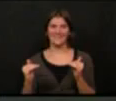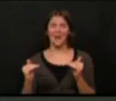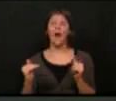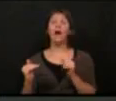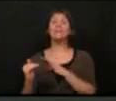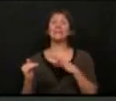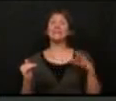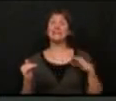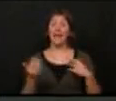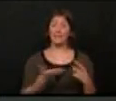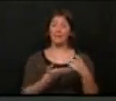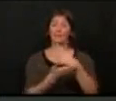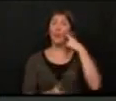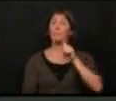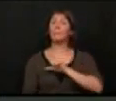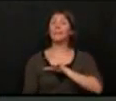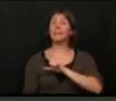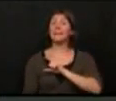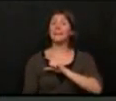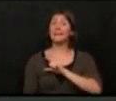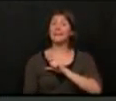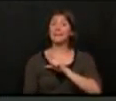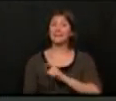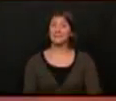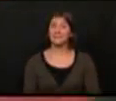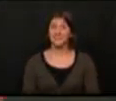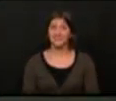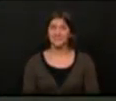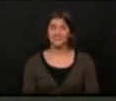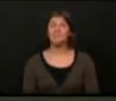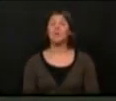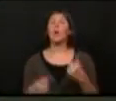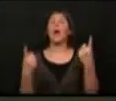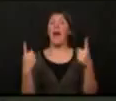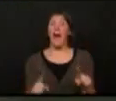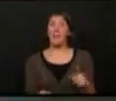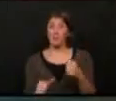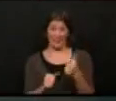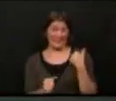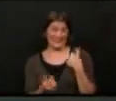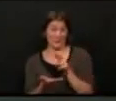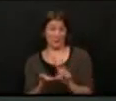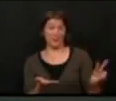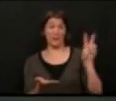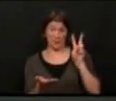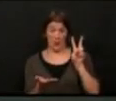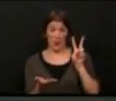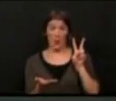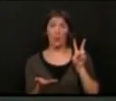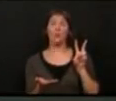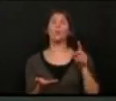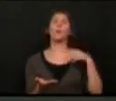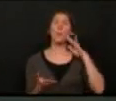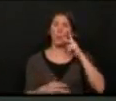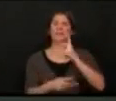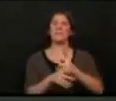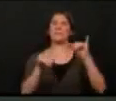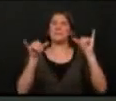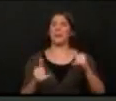staffing level review for the police department. So we decided at our last select board meeting that we would